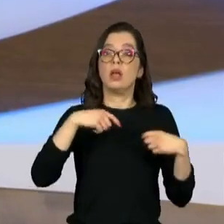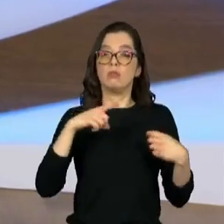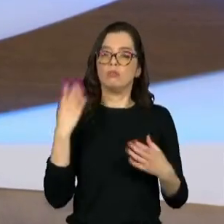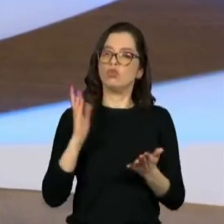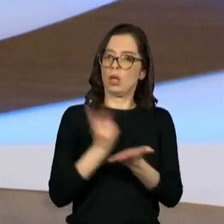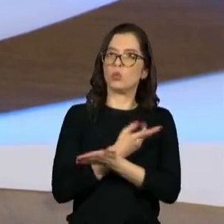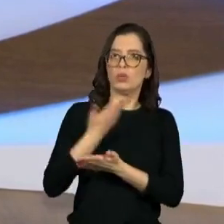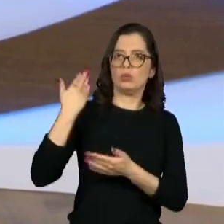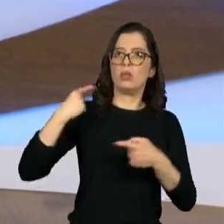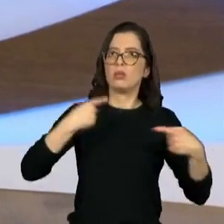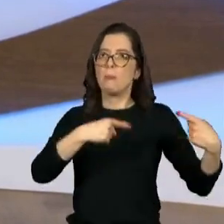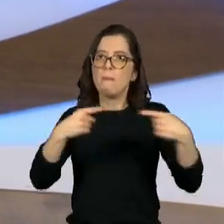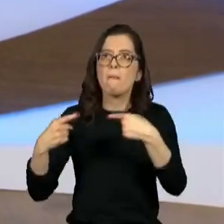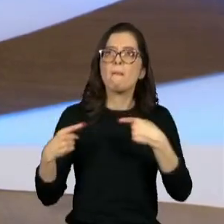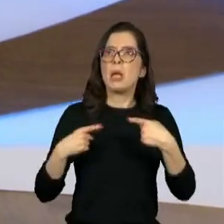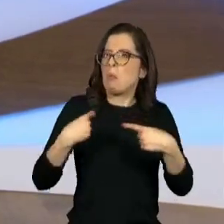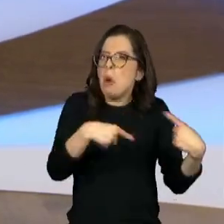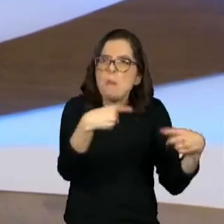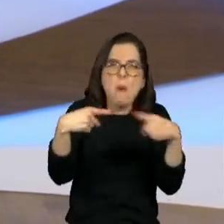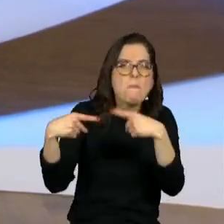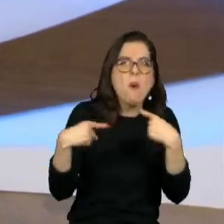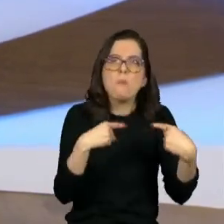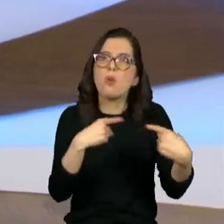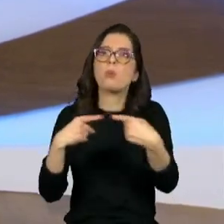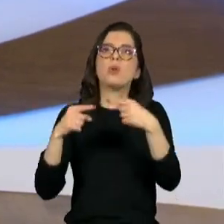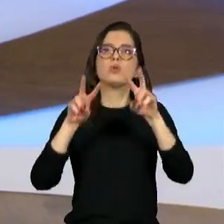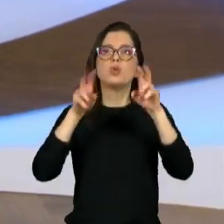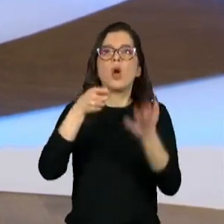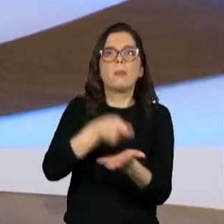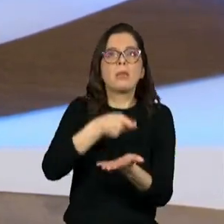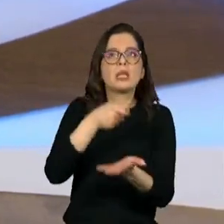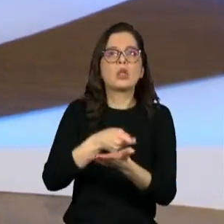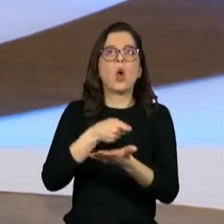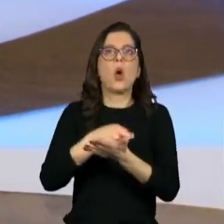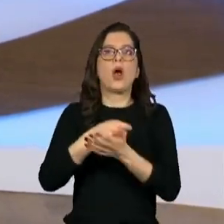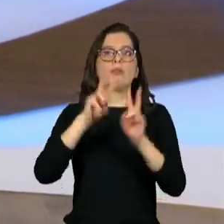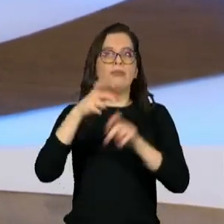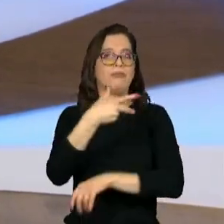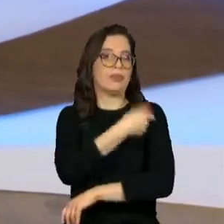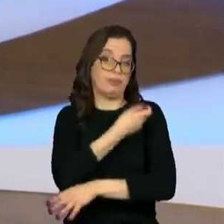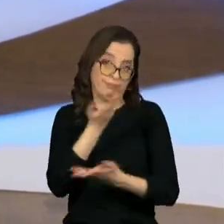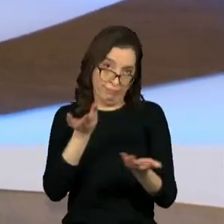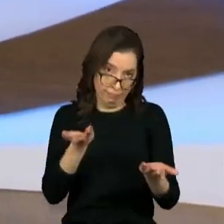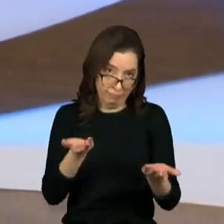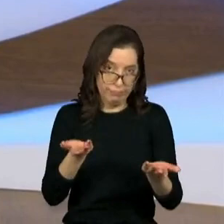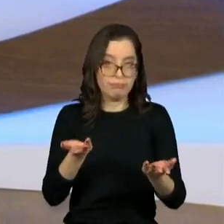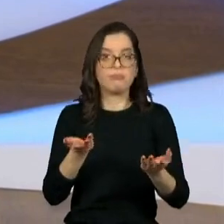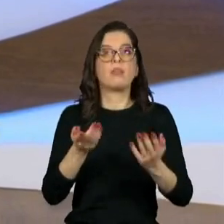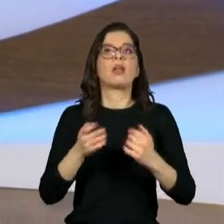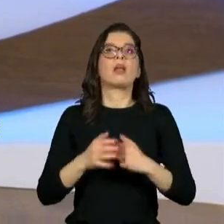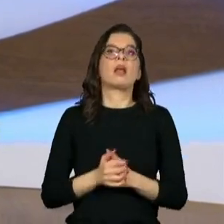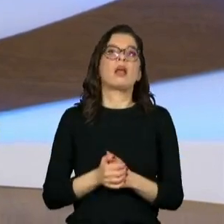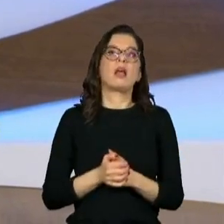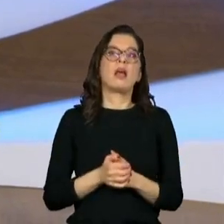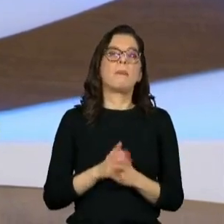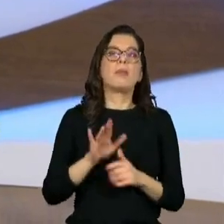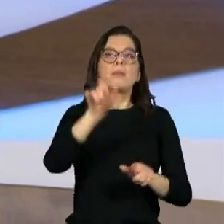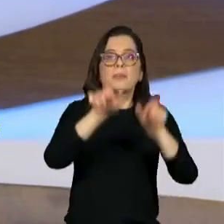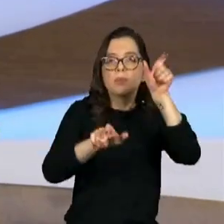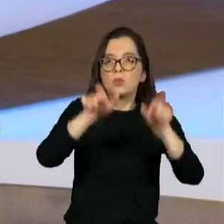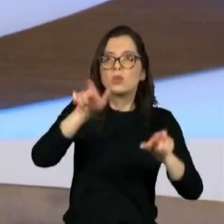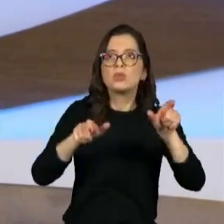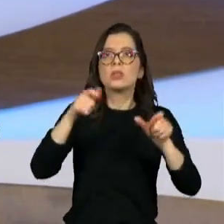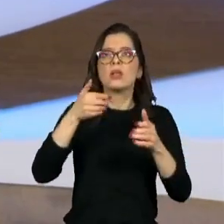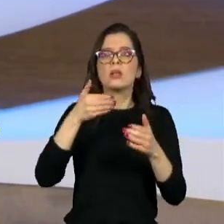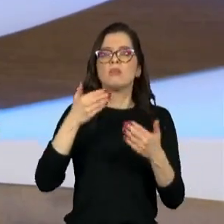fierce debates over even whether to mandate the wearing of masks, to say nothing of vaccines. People